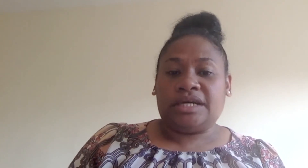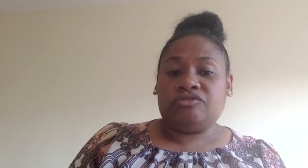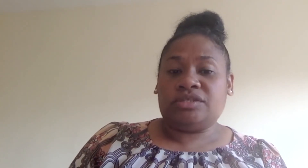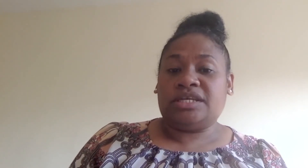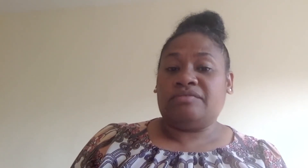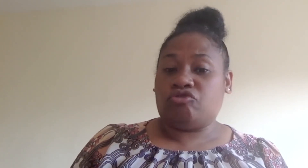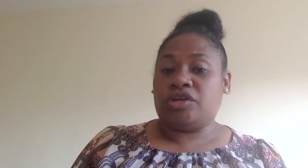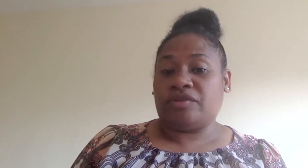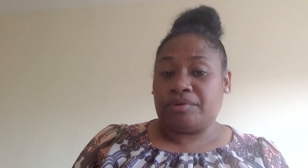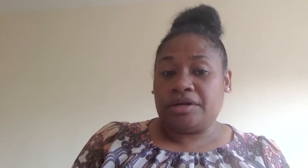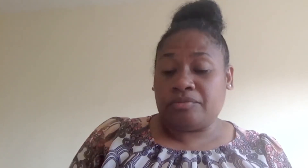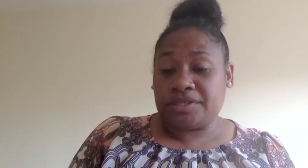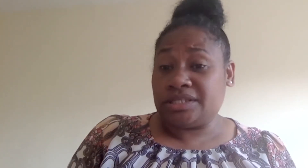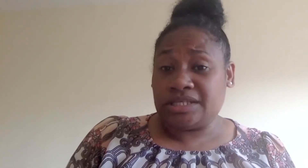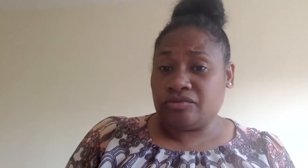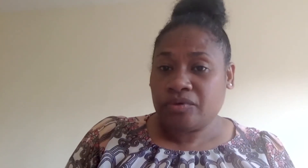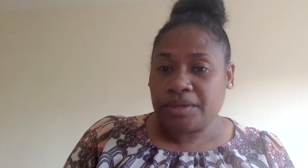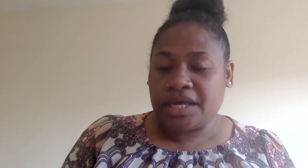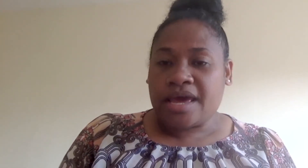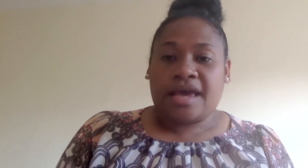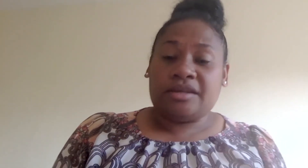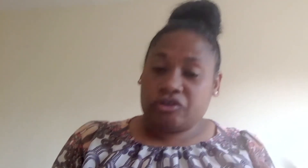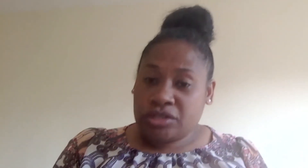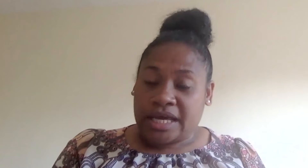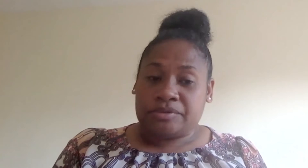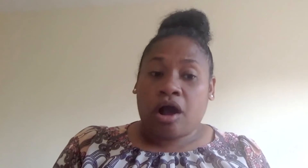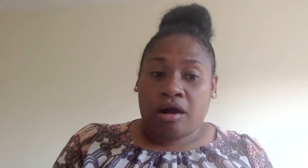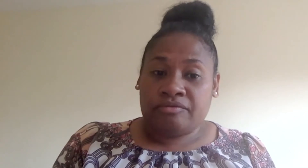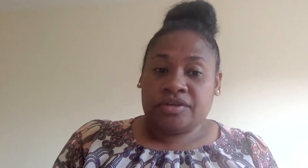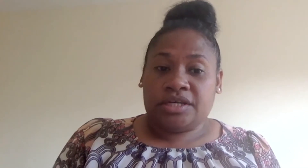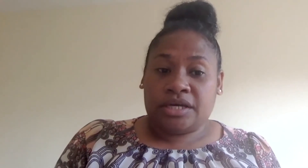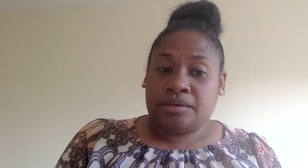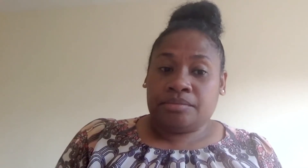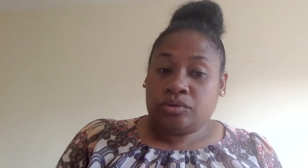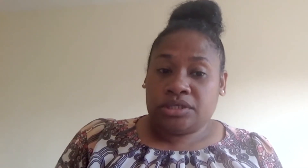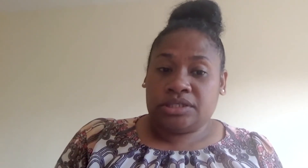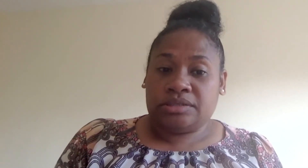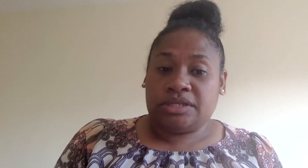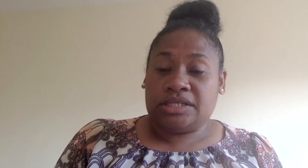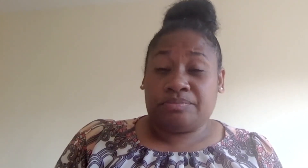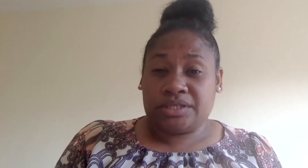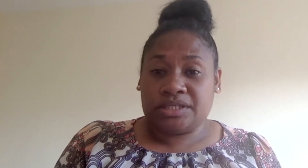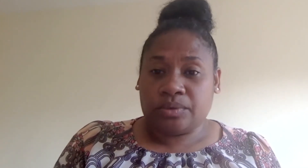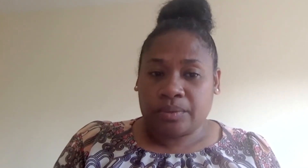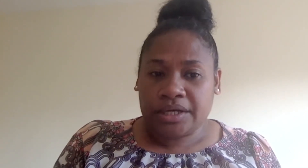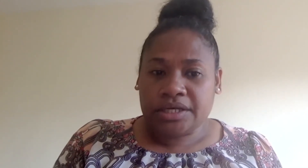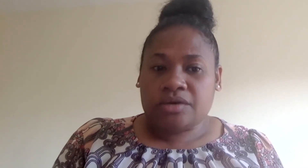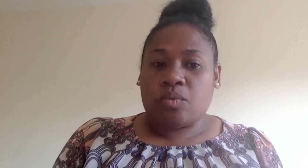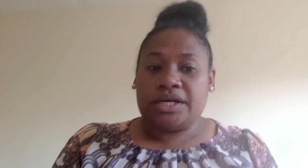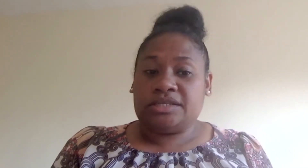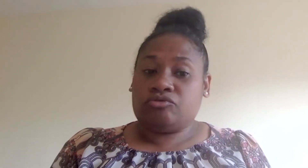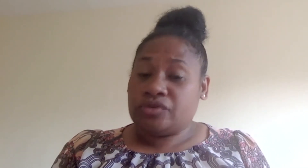implemented in countries that have a trend of underrepresentation of women, and there are three types of quota system that is practiced